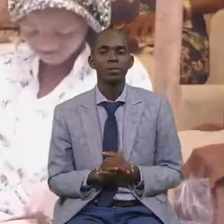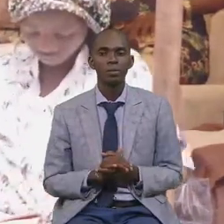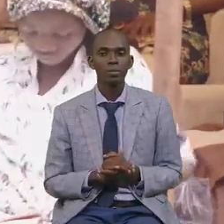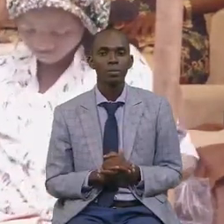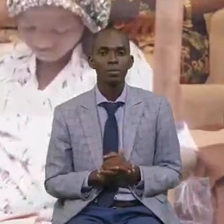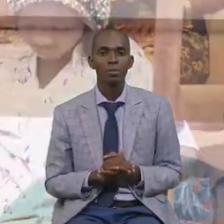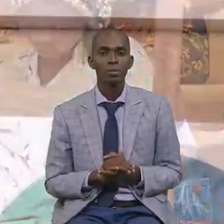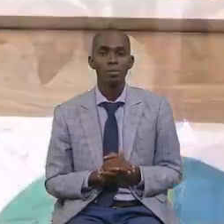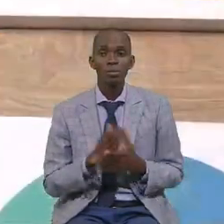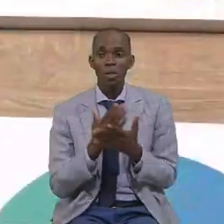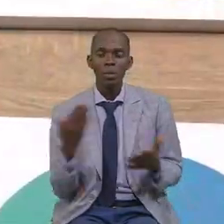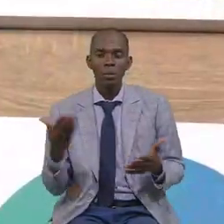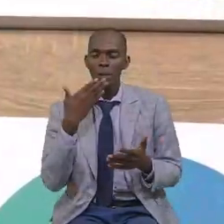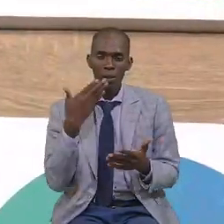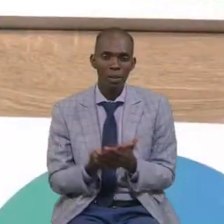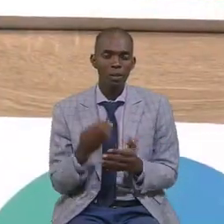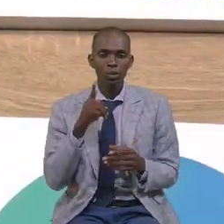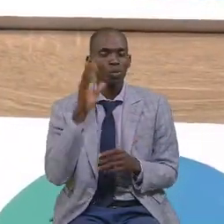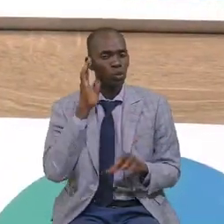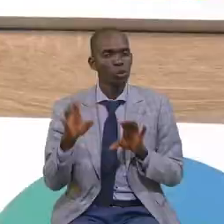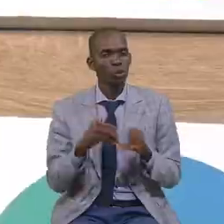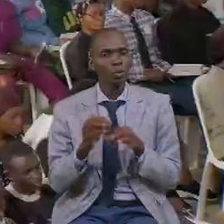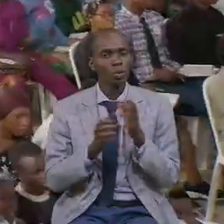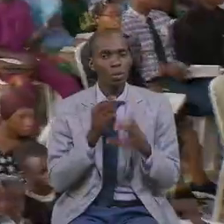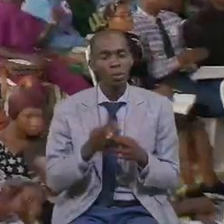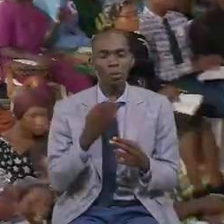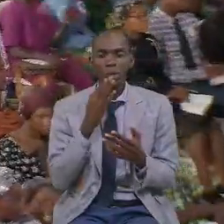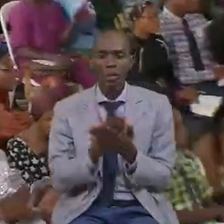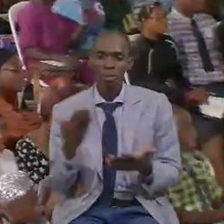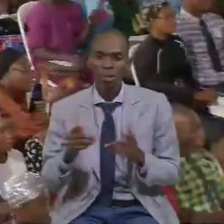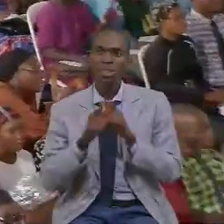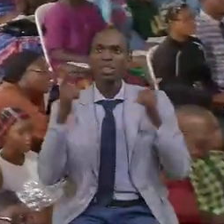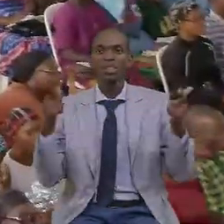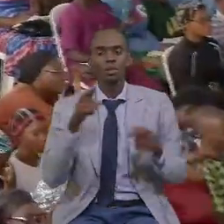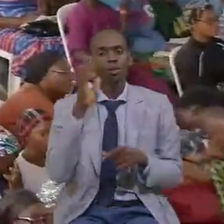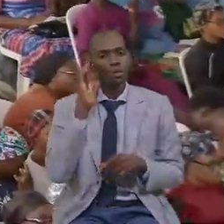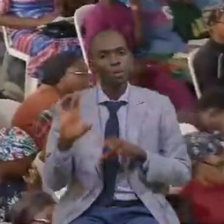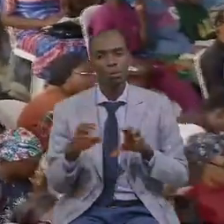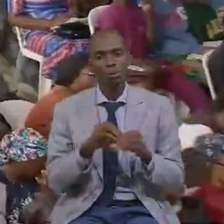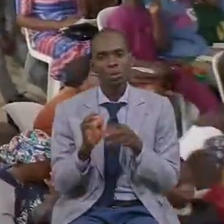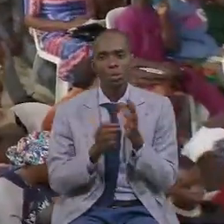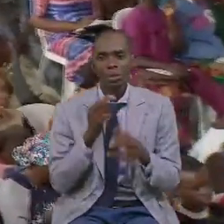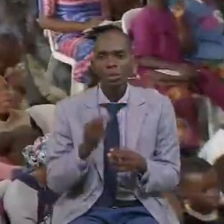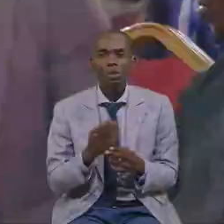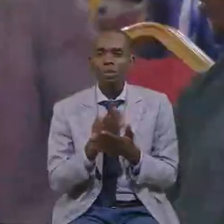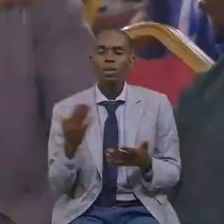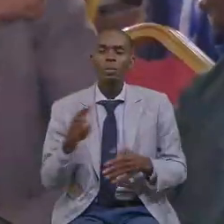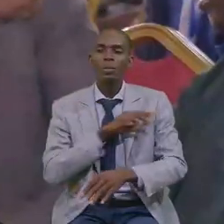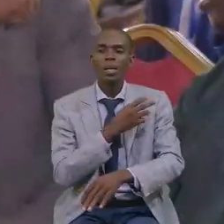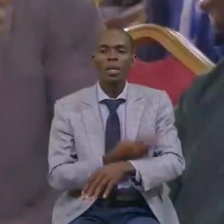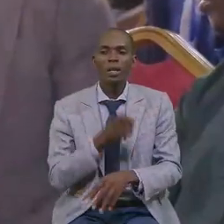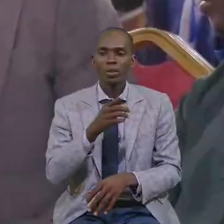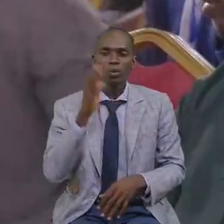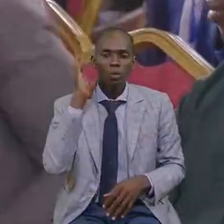Amen. Something good. Amen. Something great. Amen. Something mighty. Amen.